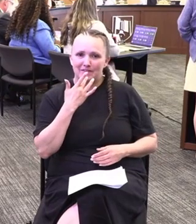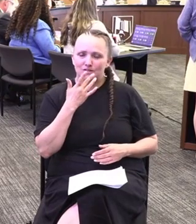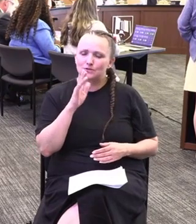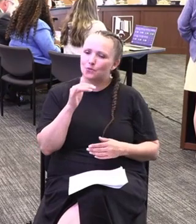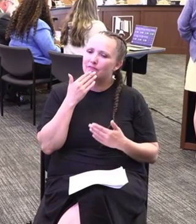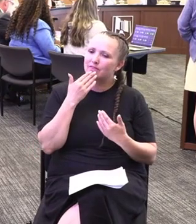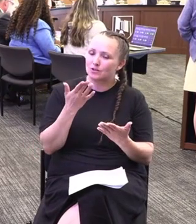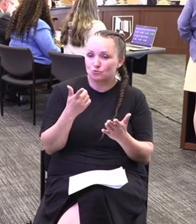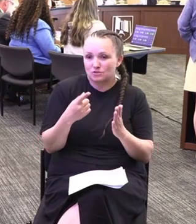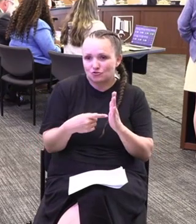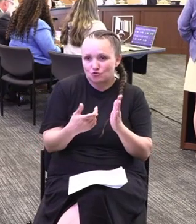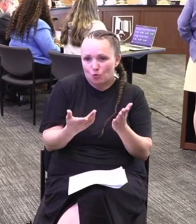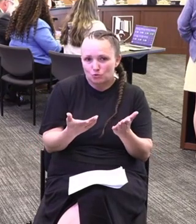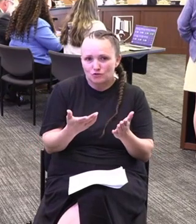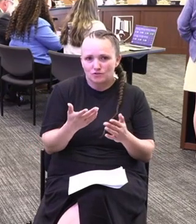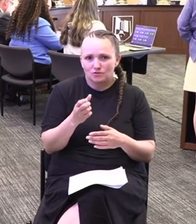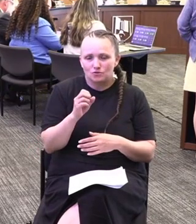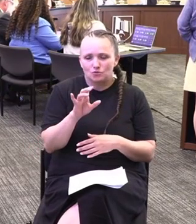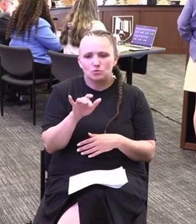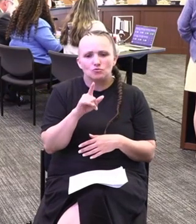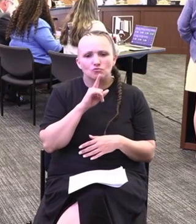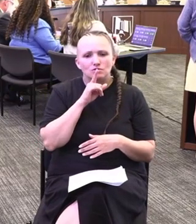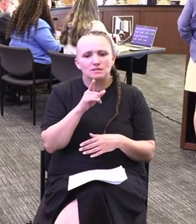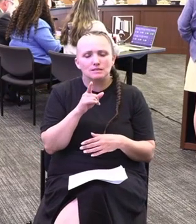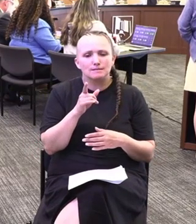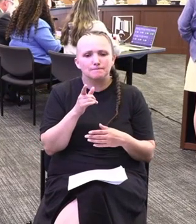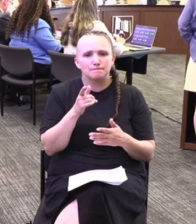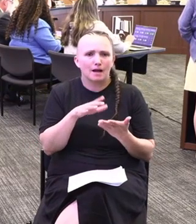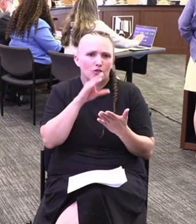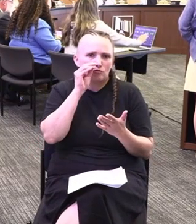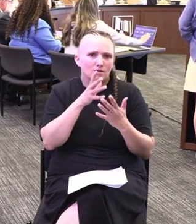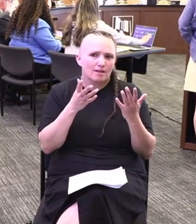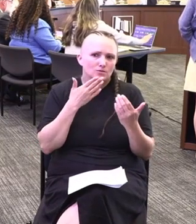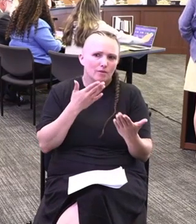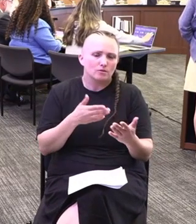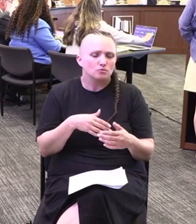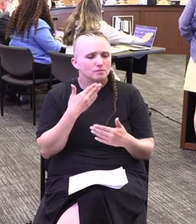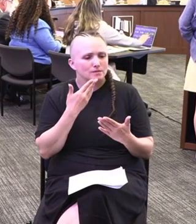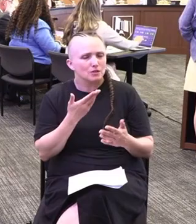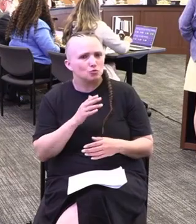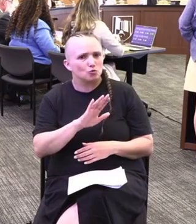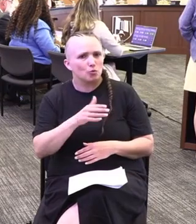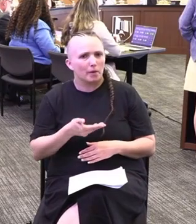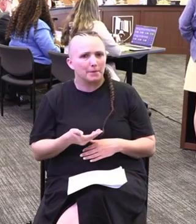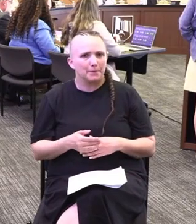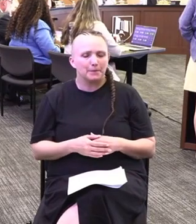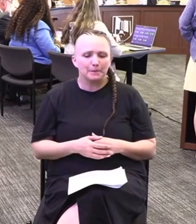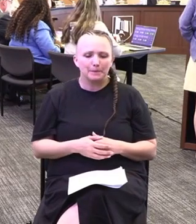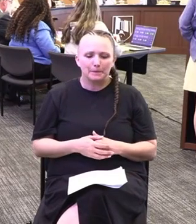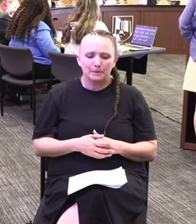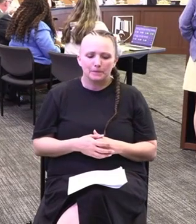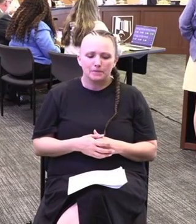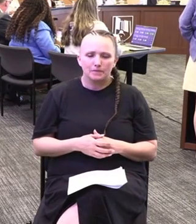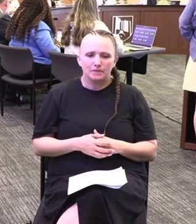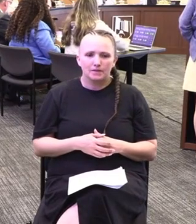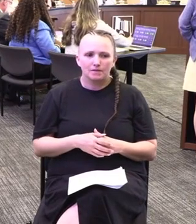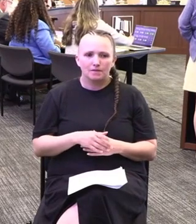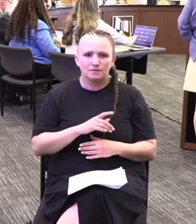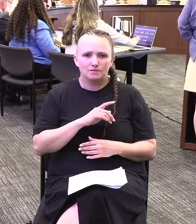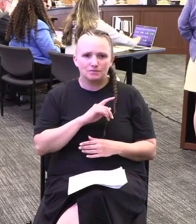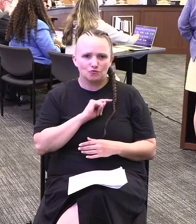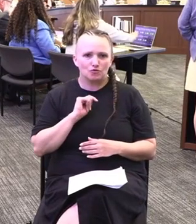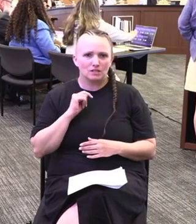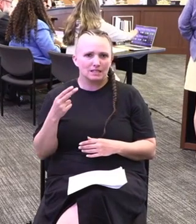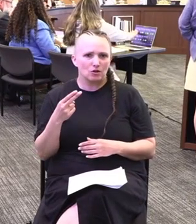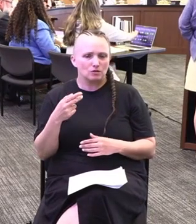report that you gave. It's been very enlightening for me. So thank you. Thank you. You're welcome. You know? Yeah, I want to just say something. Yeah, I